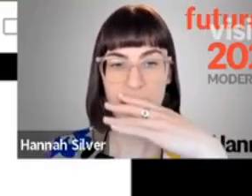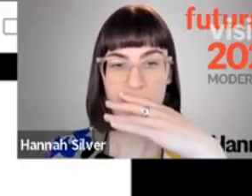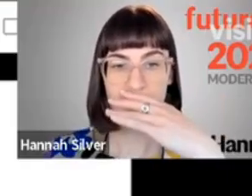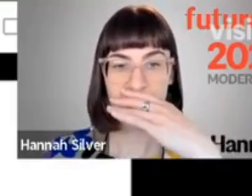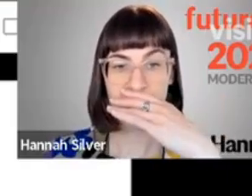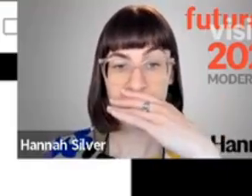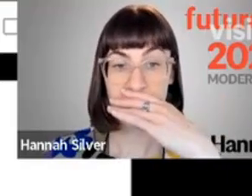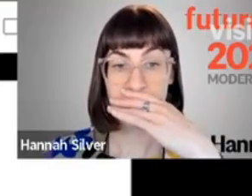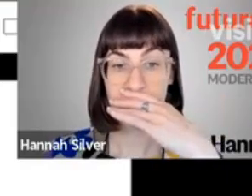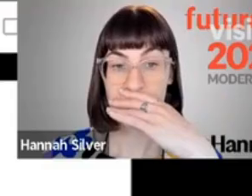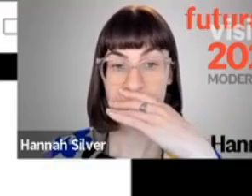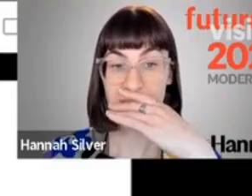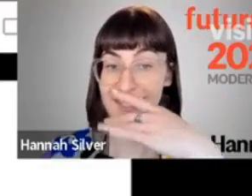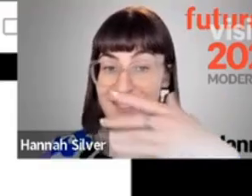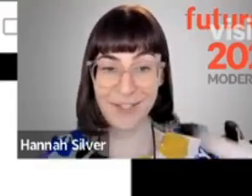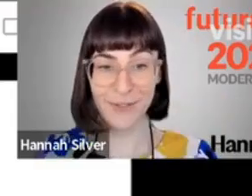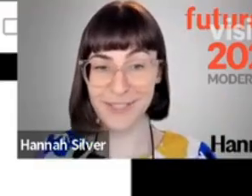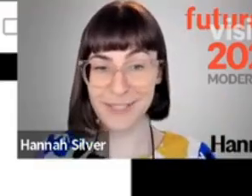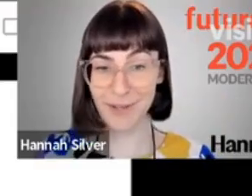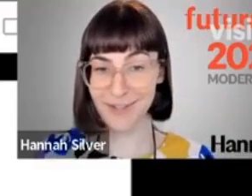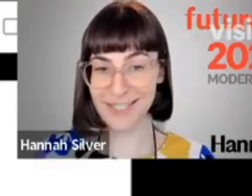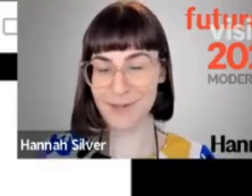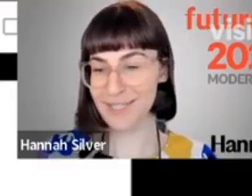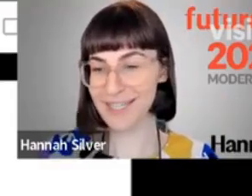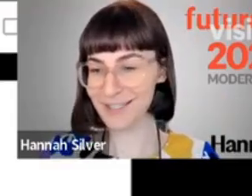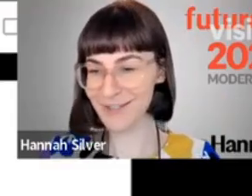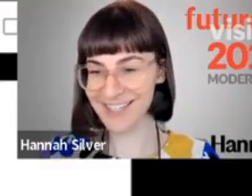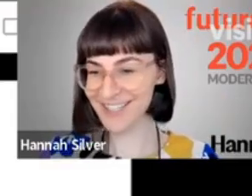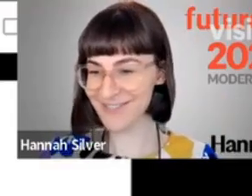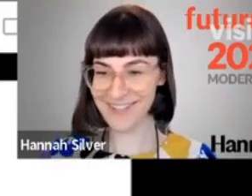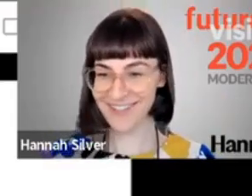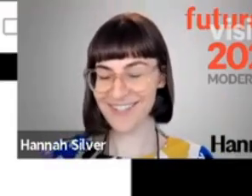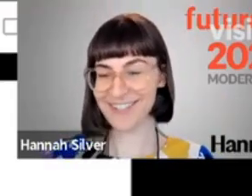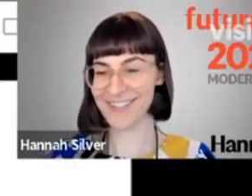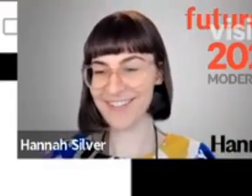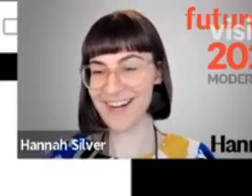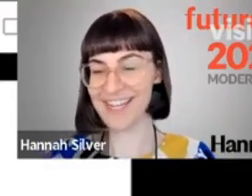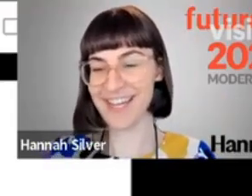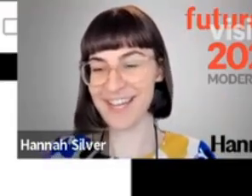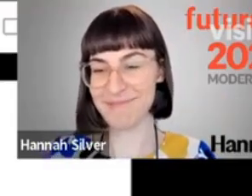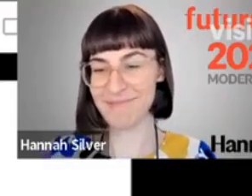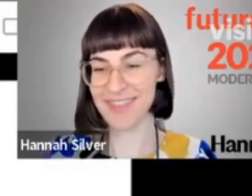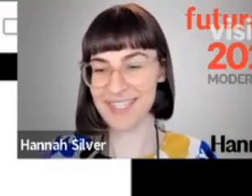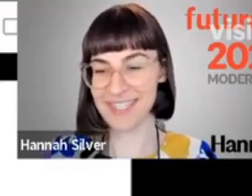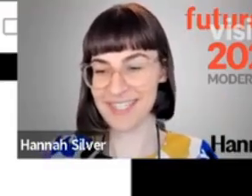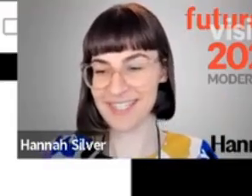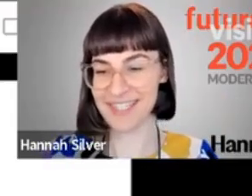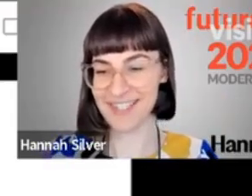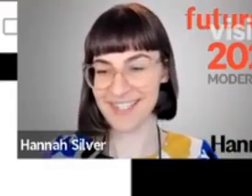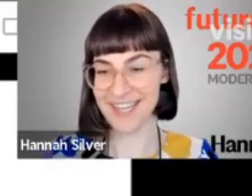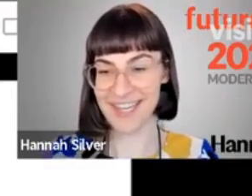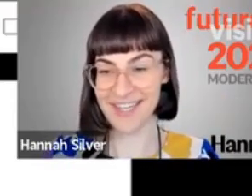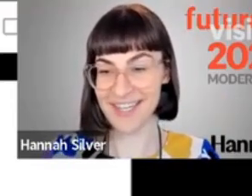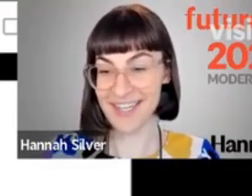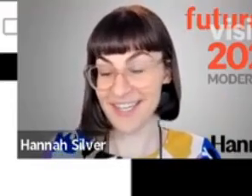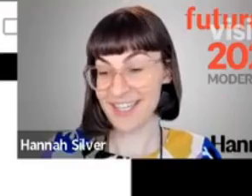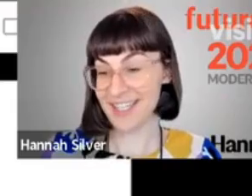doorbells. And you don't need to apologize about being ignorant, because we're all here to learn, right? This is